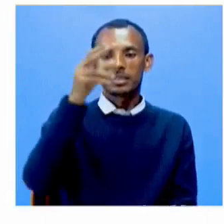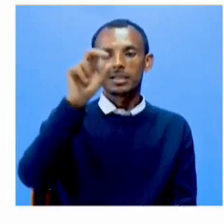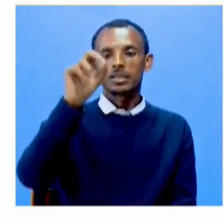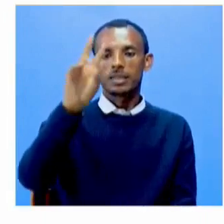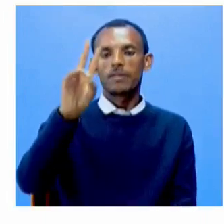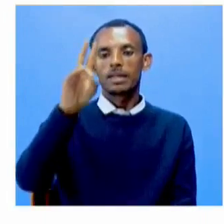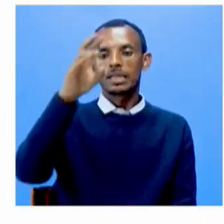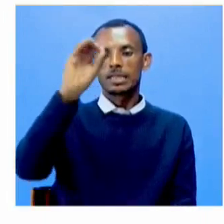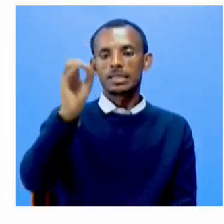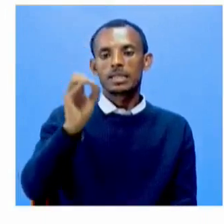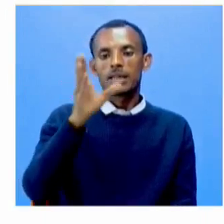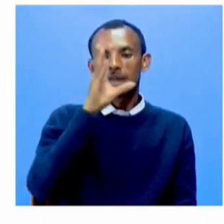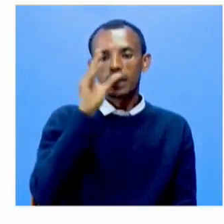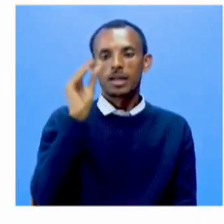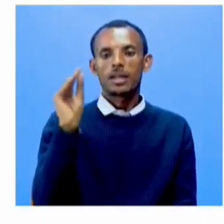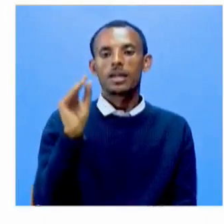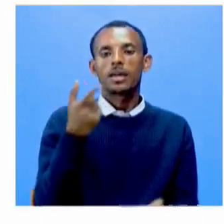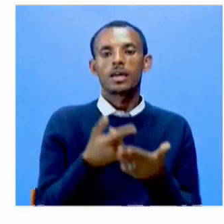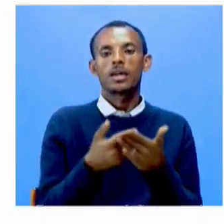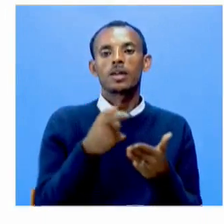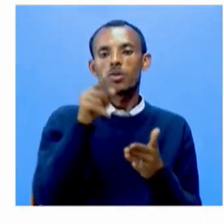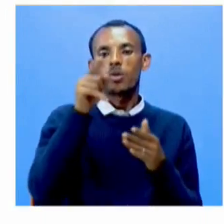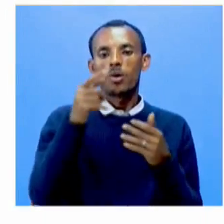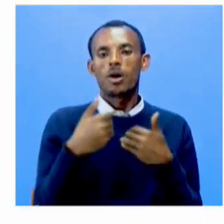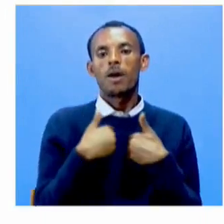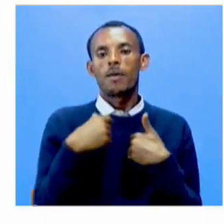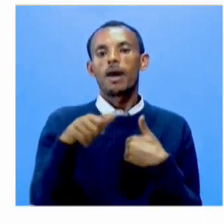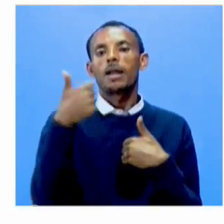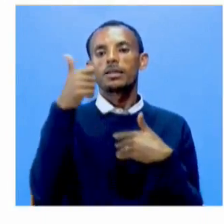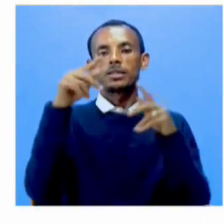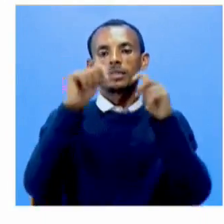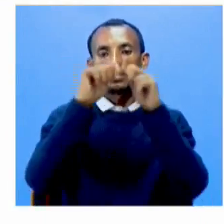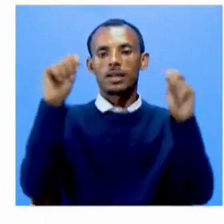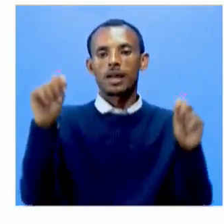and again here you have another triangle.